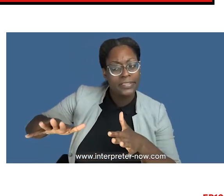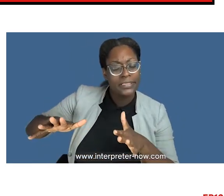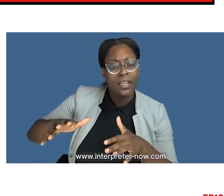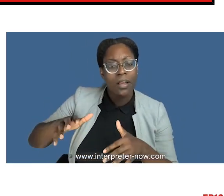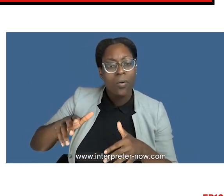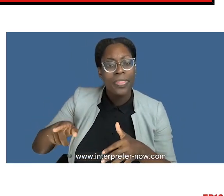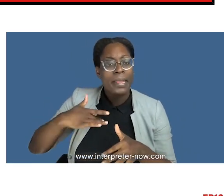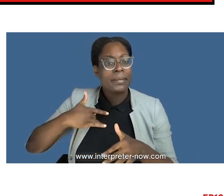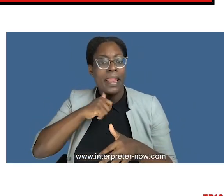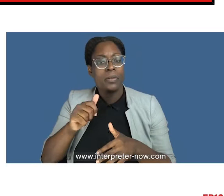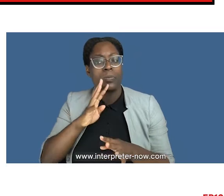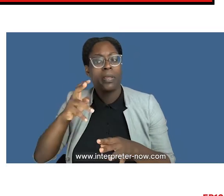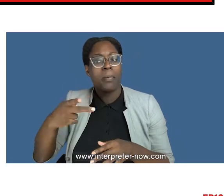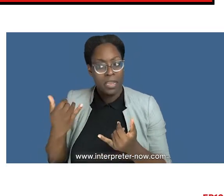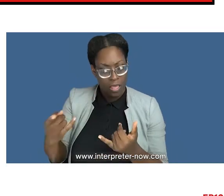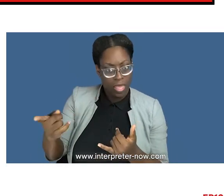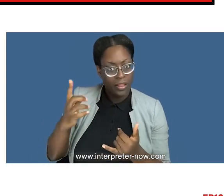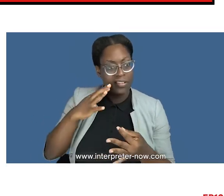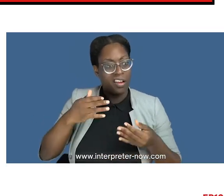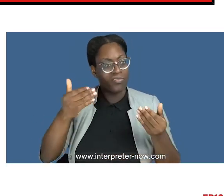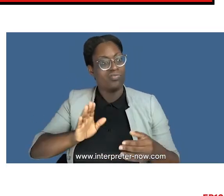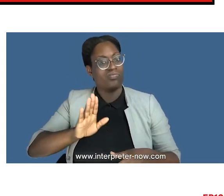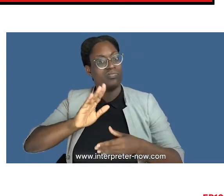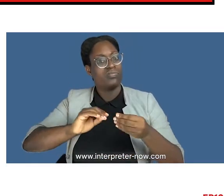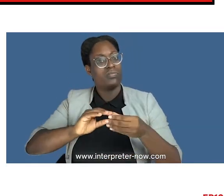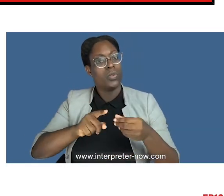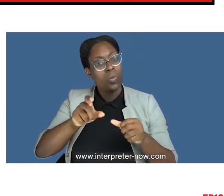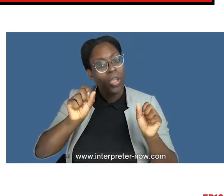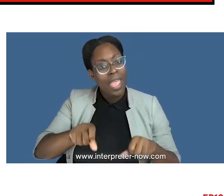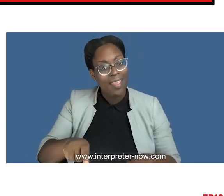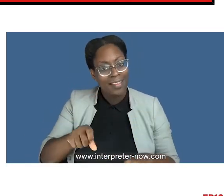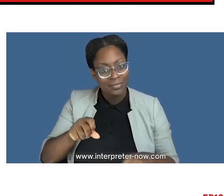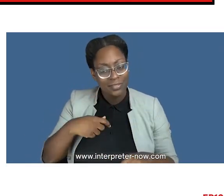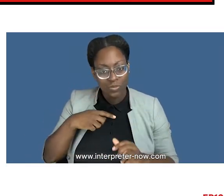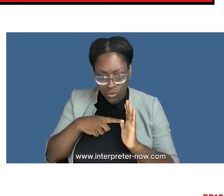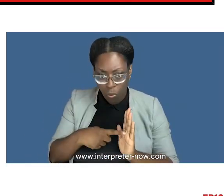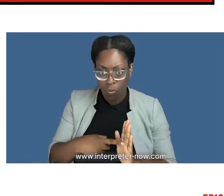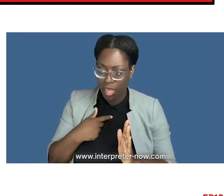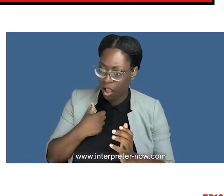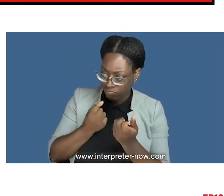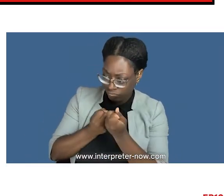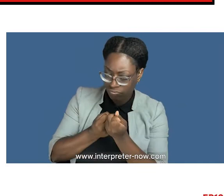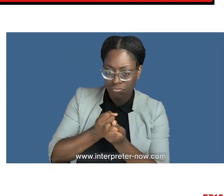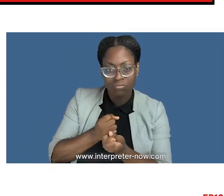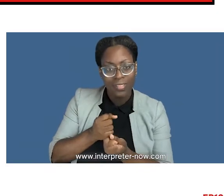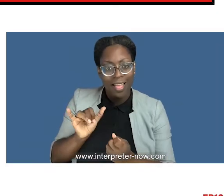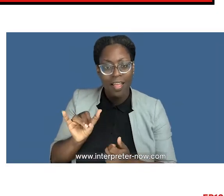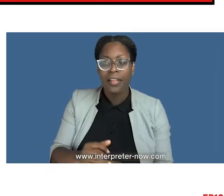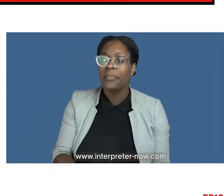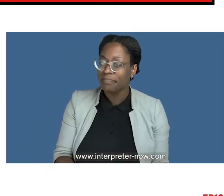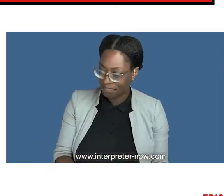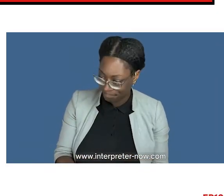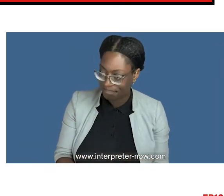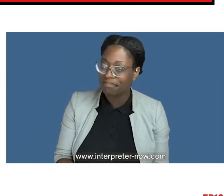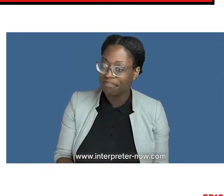then we can, if somebody is nervous, if they're nervous stepping into a new opportunity, nervous about